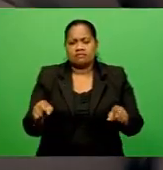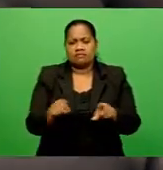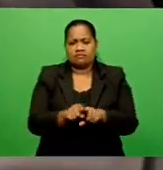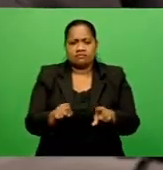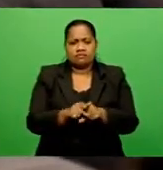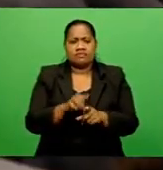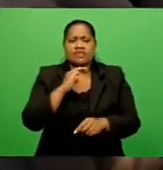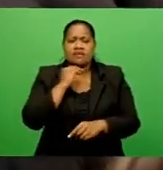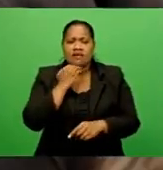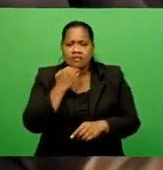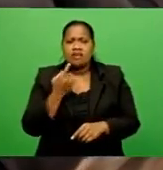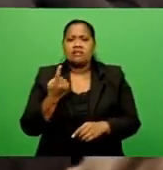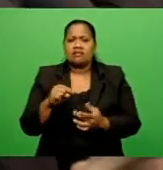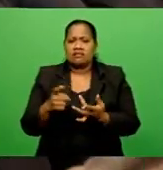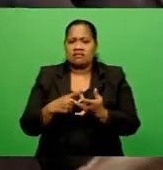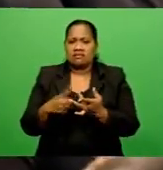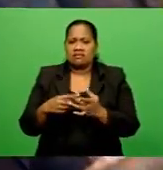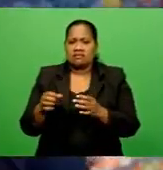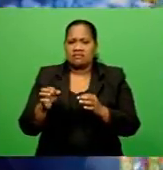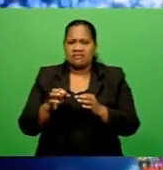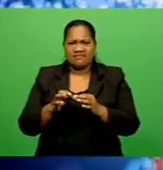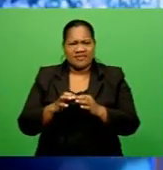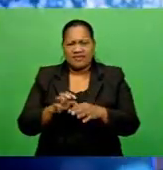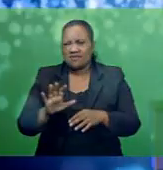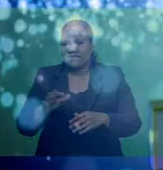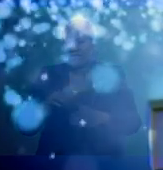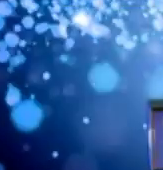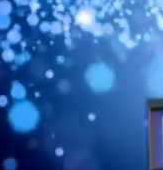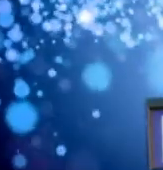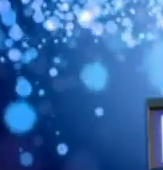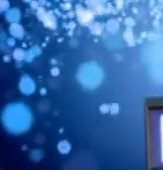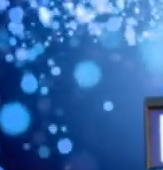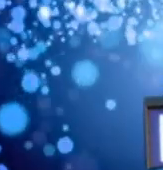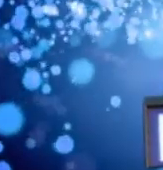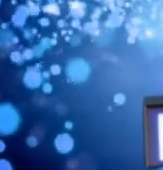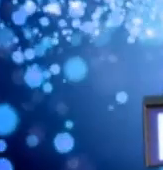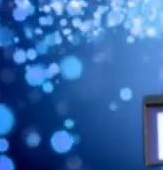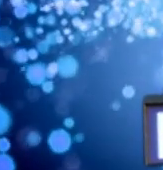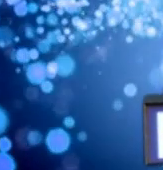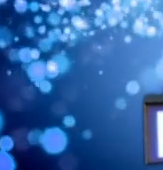Apple and the so-called Big Five publishers.